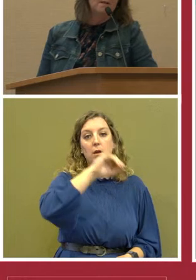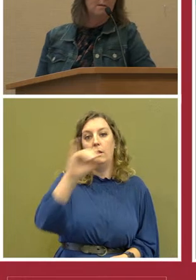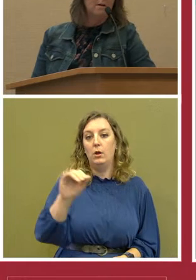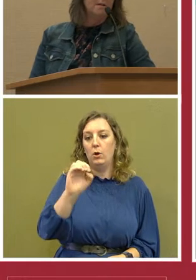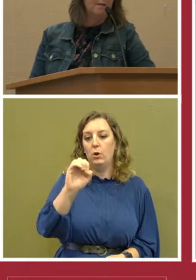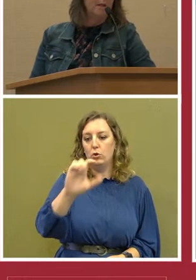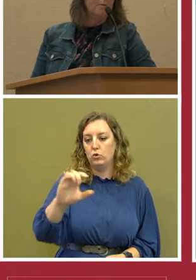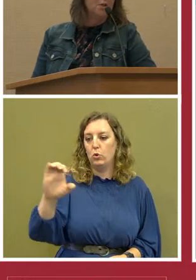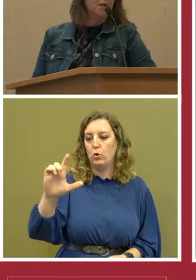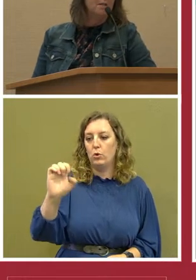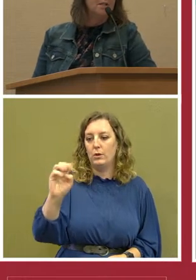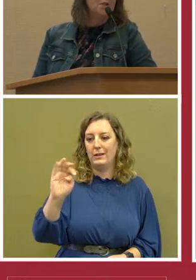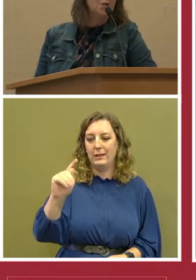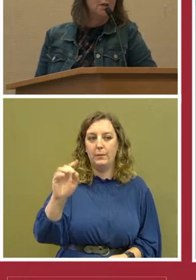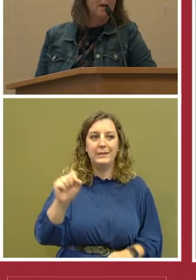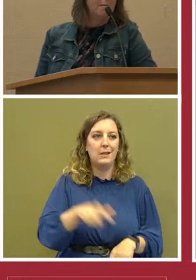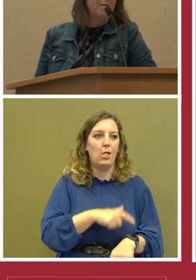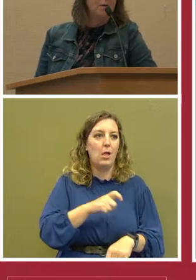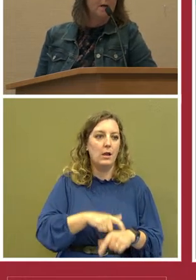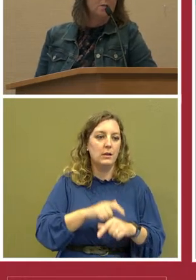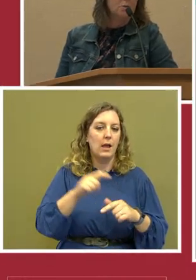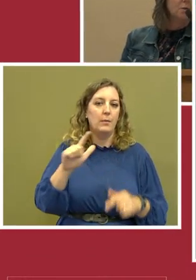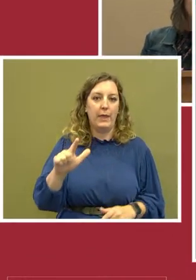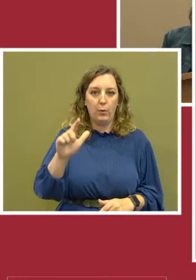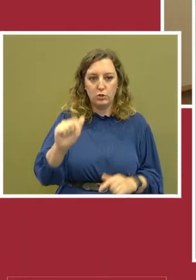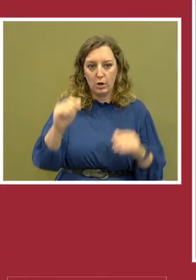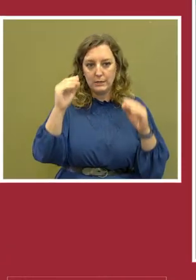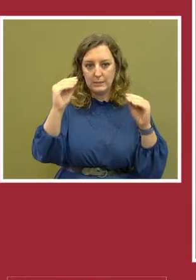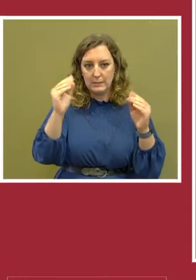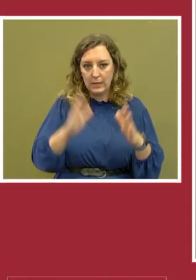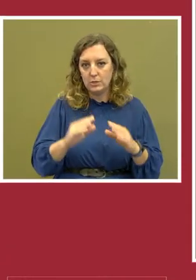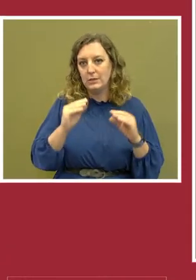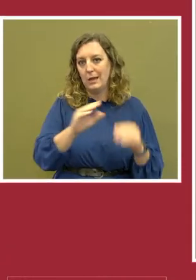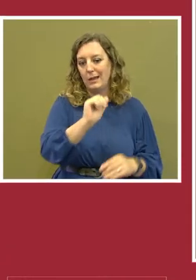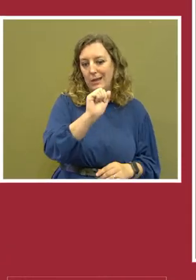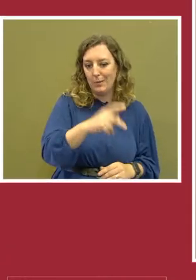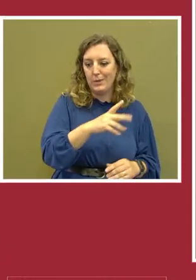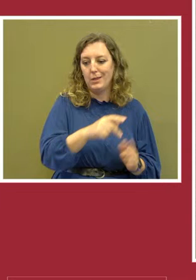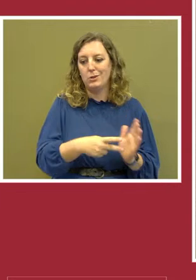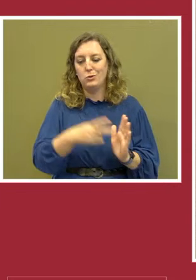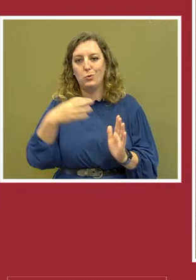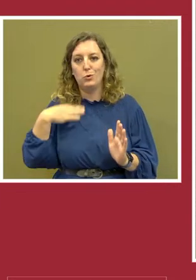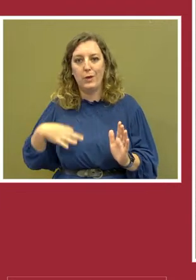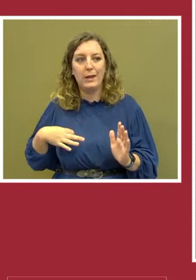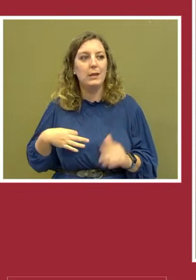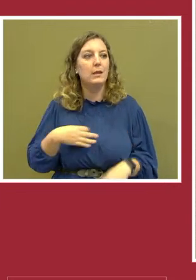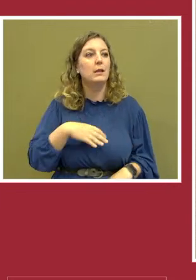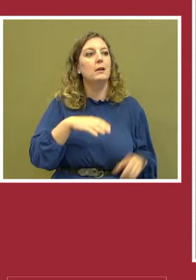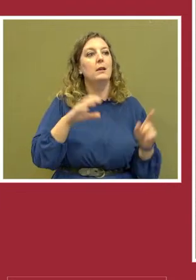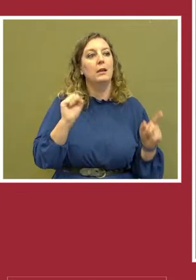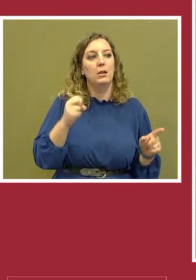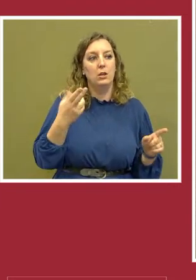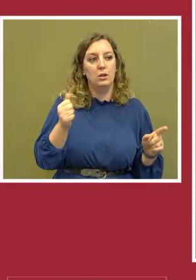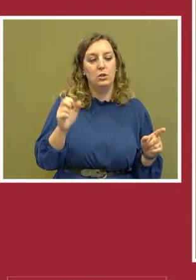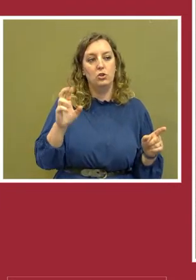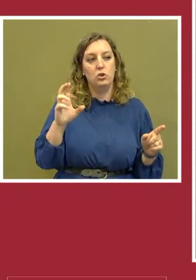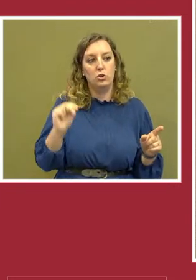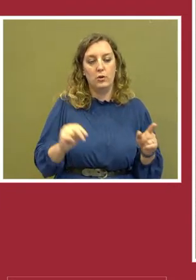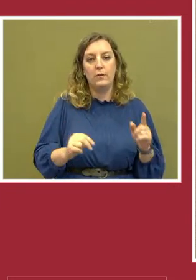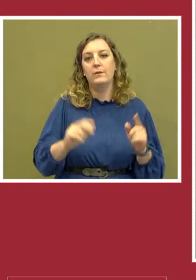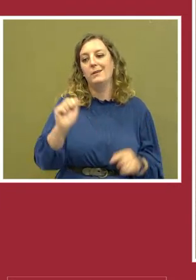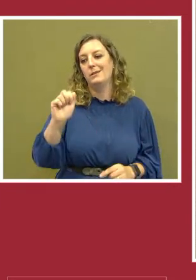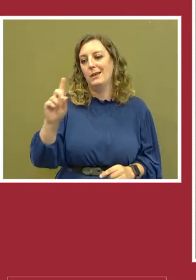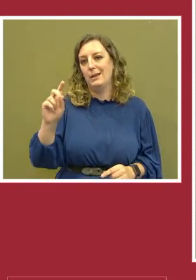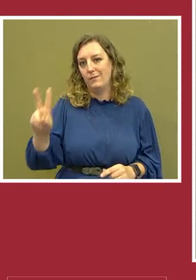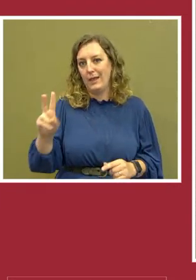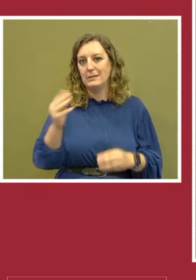up. He's a longtime language arts teacher at Mountain View High School, has taught AP as well as dual credit. And then Sharon Sivaking, who's an advanced math teacher at